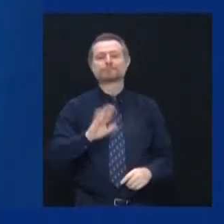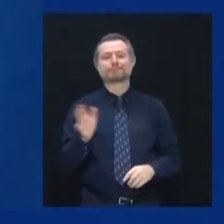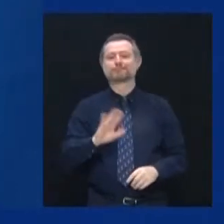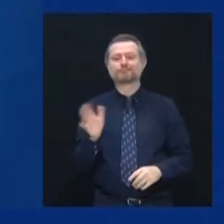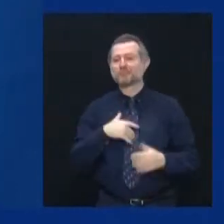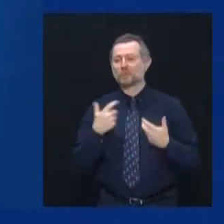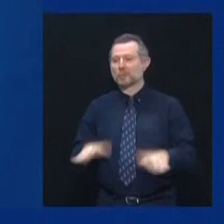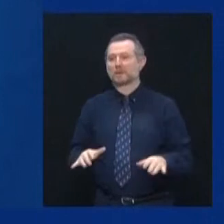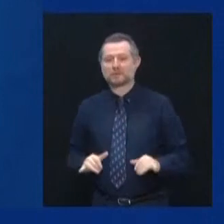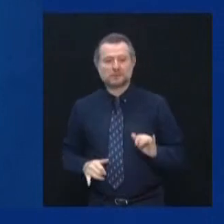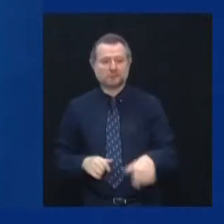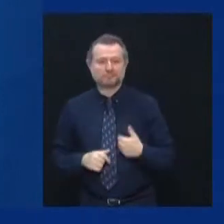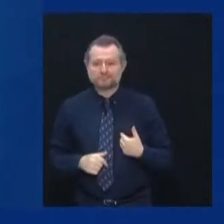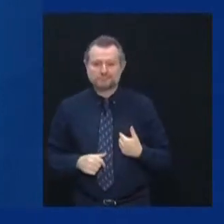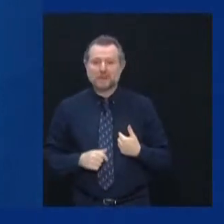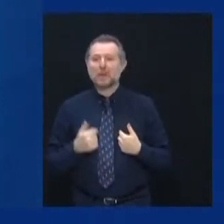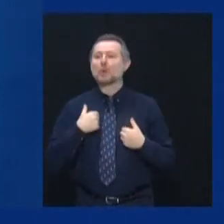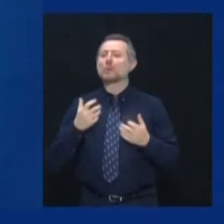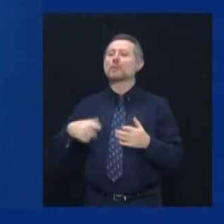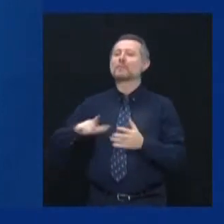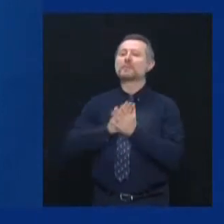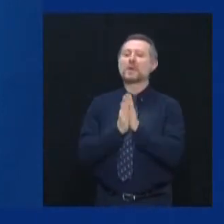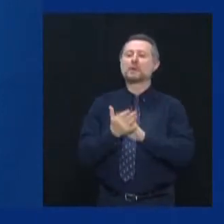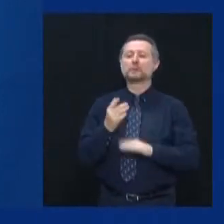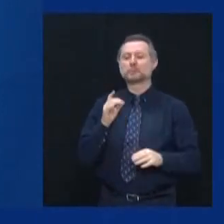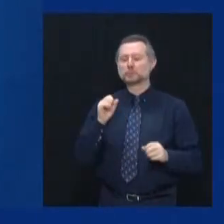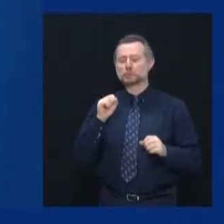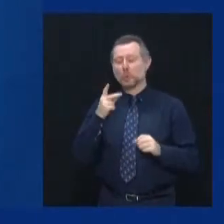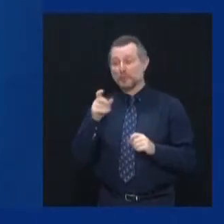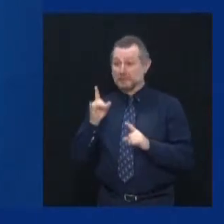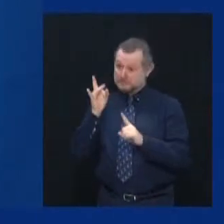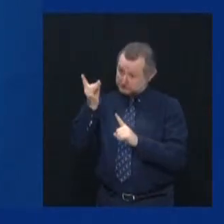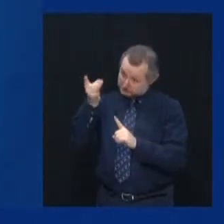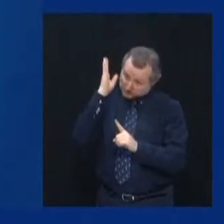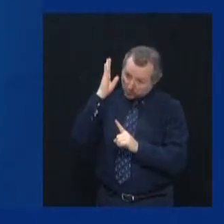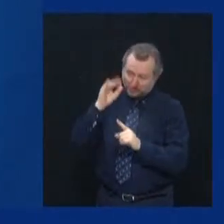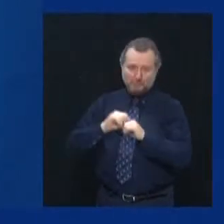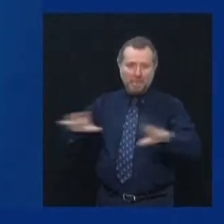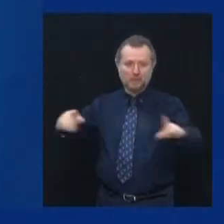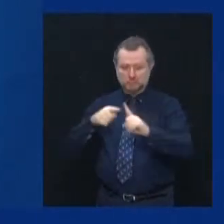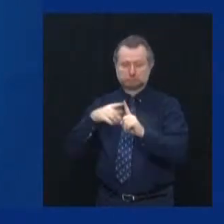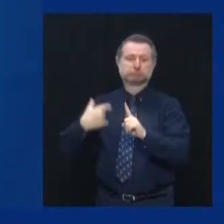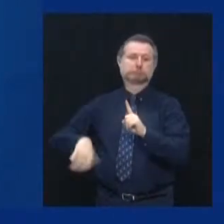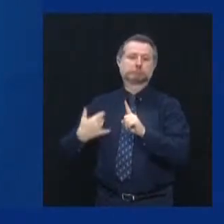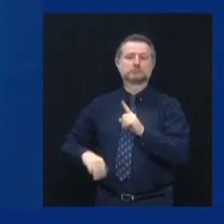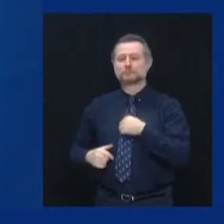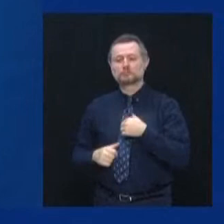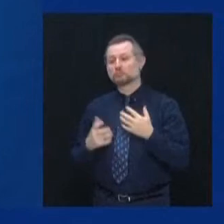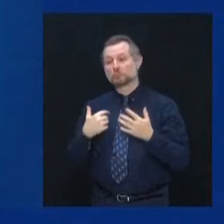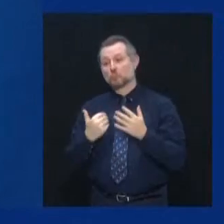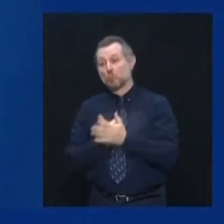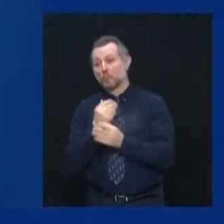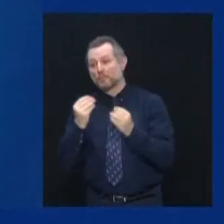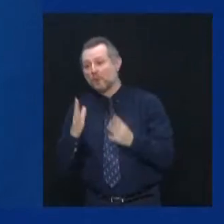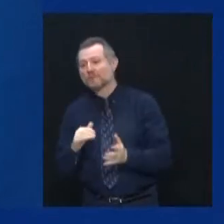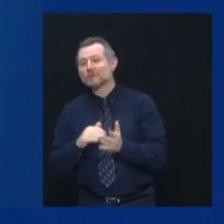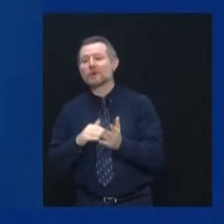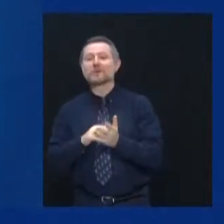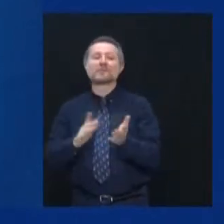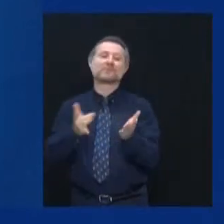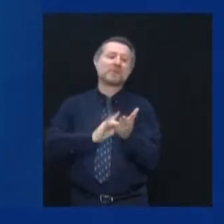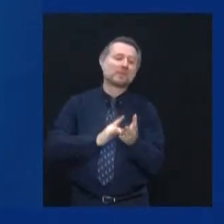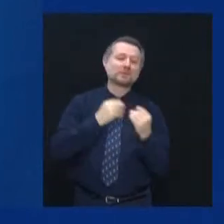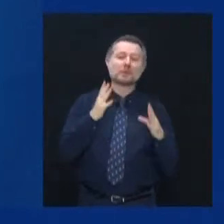workers can be super spreaders. So the new providers, pharmacists, vaccinators,